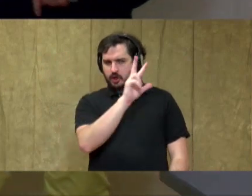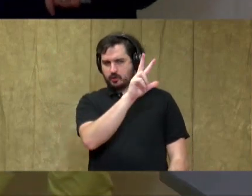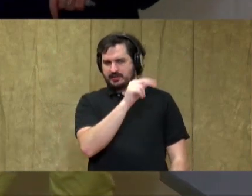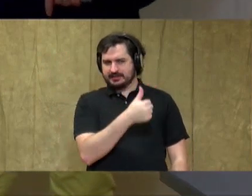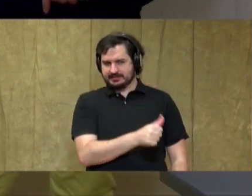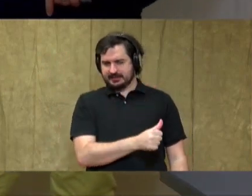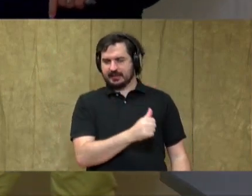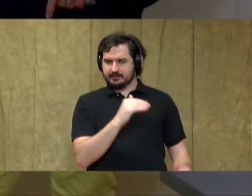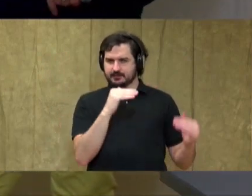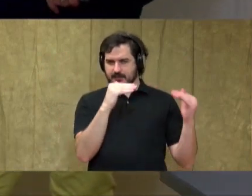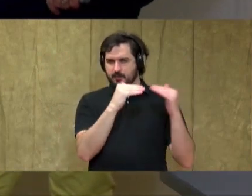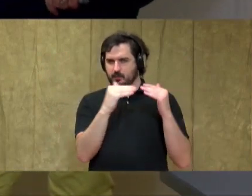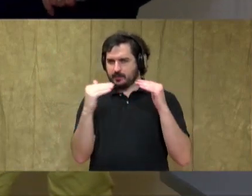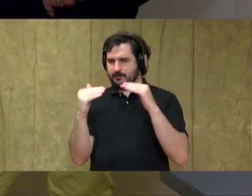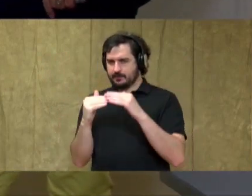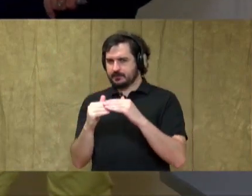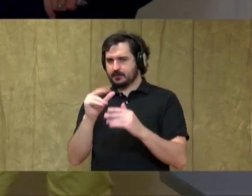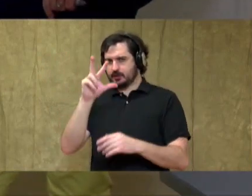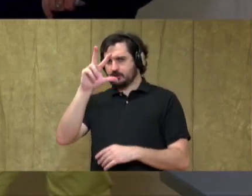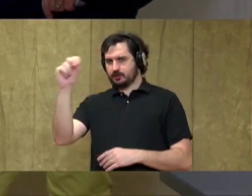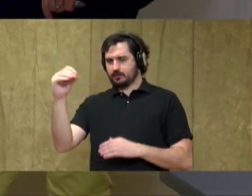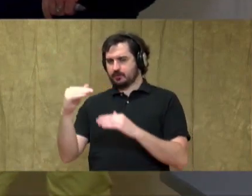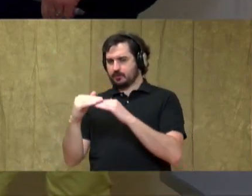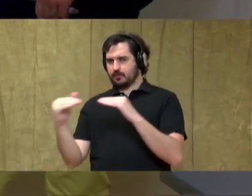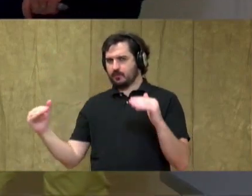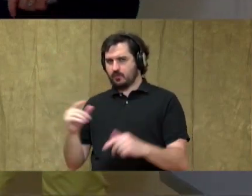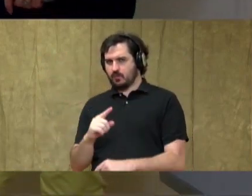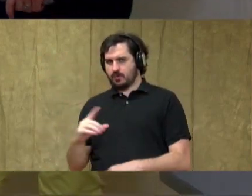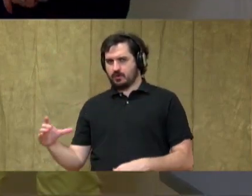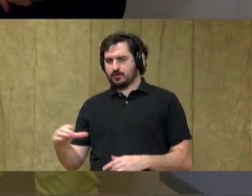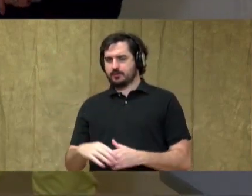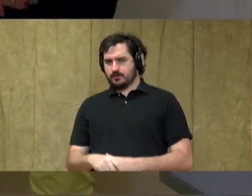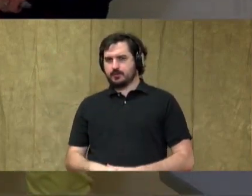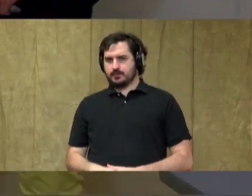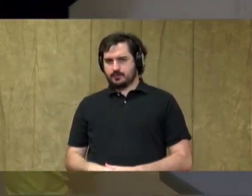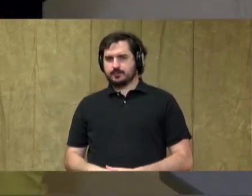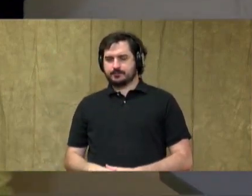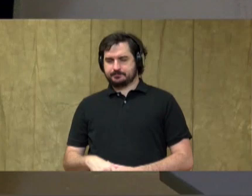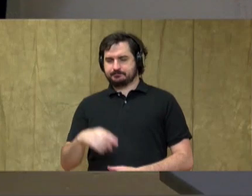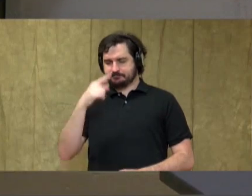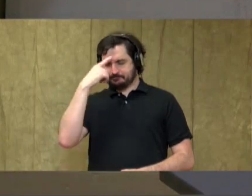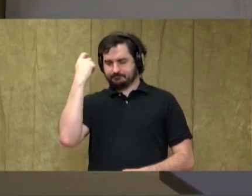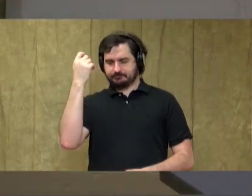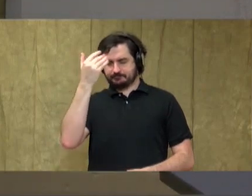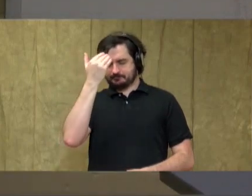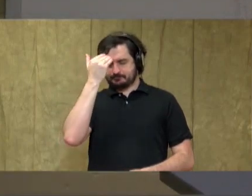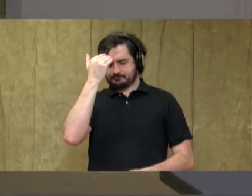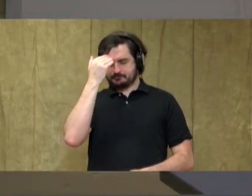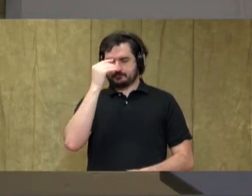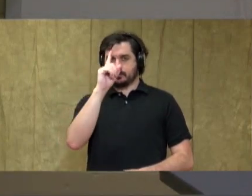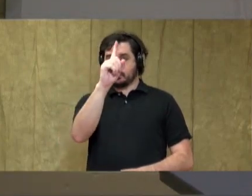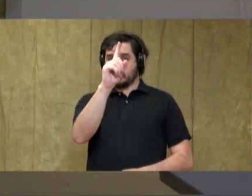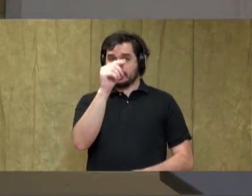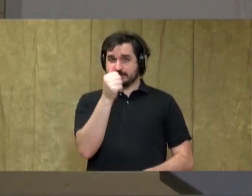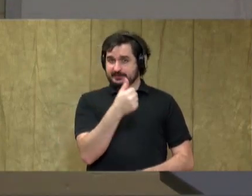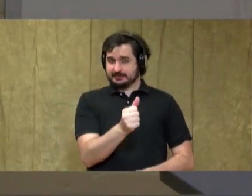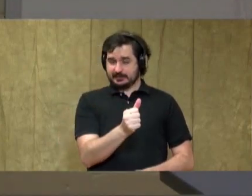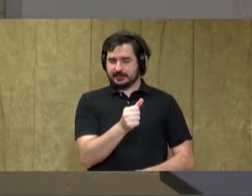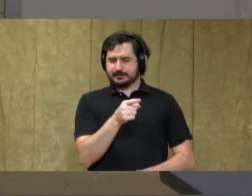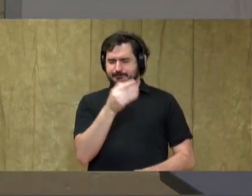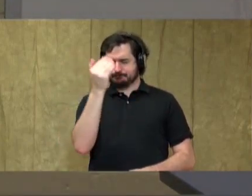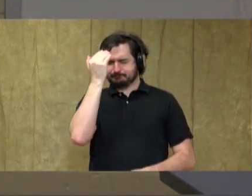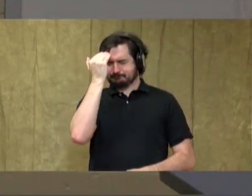is equivalent to 30 hundredths because I know that 1/10 is